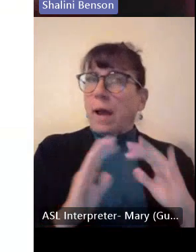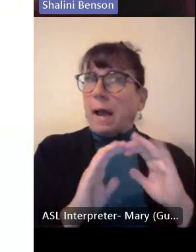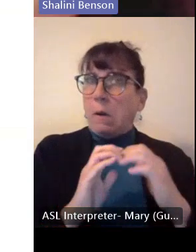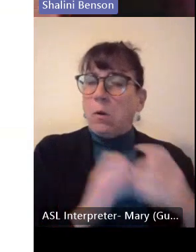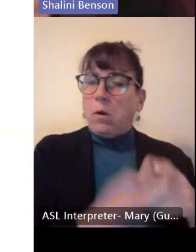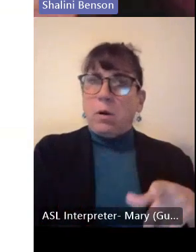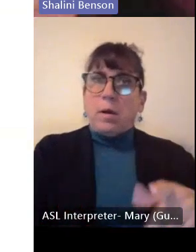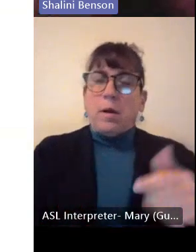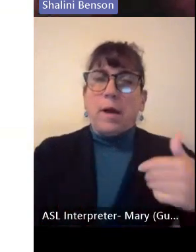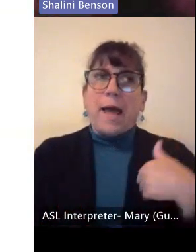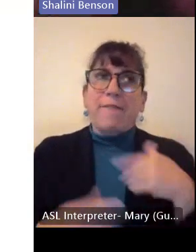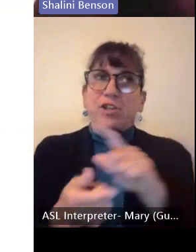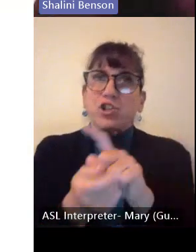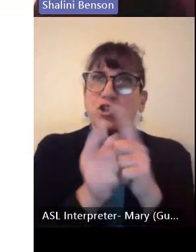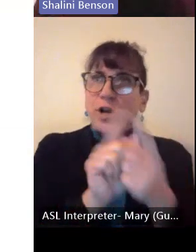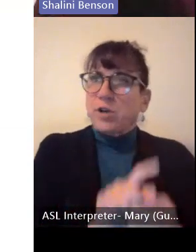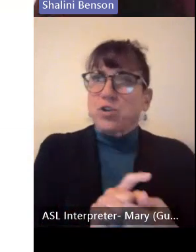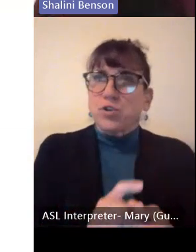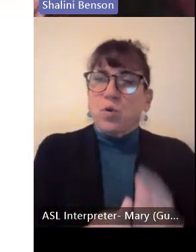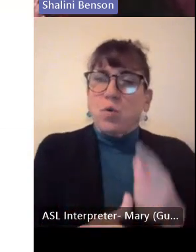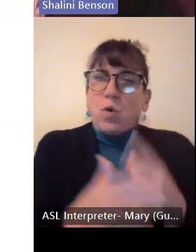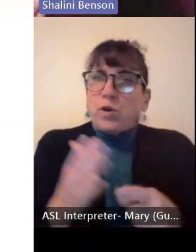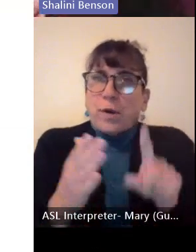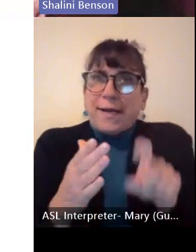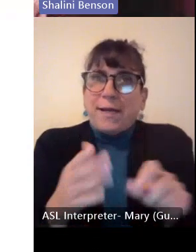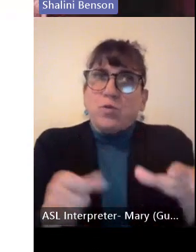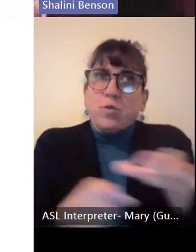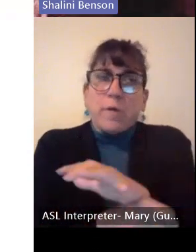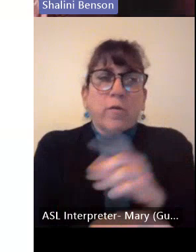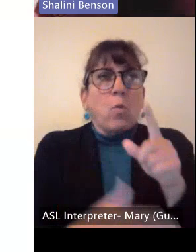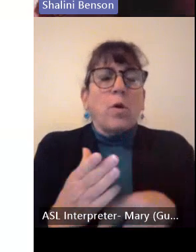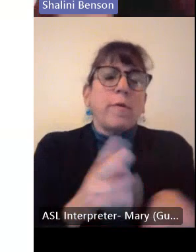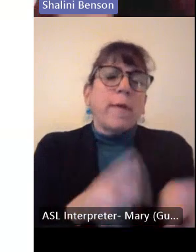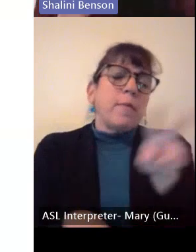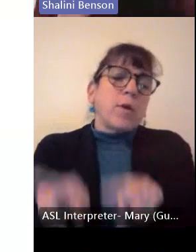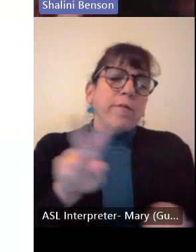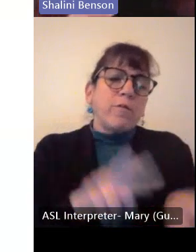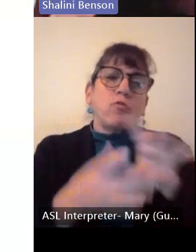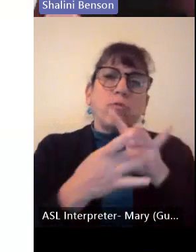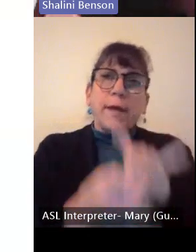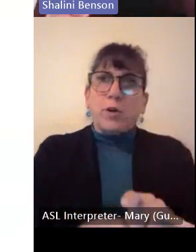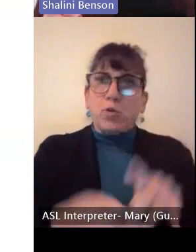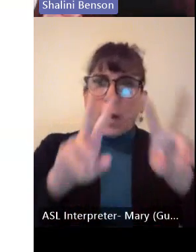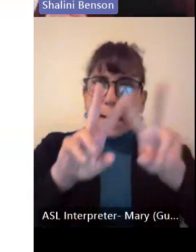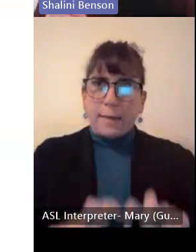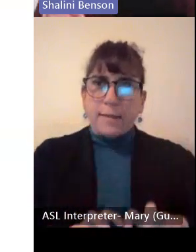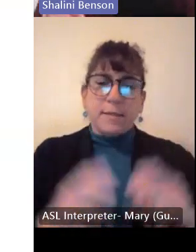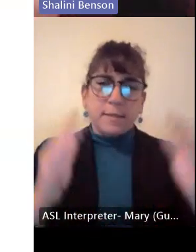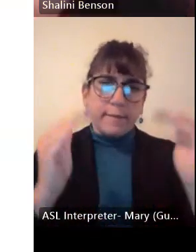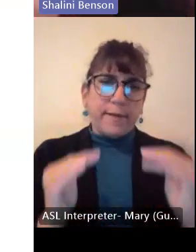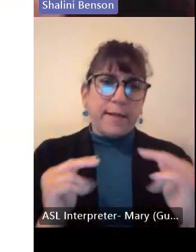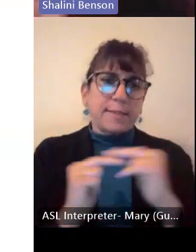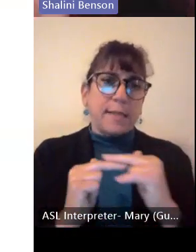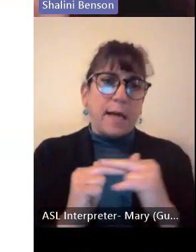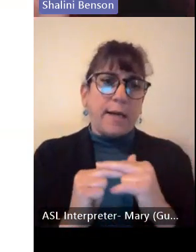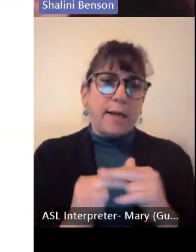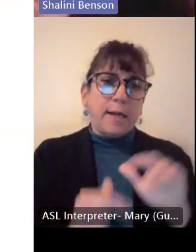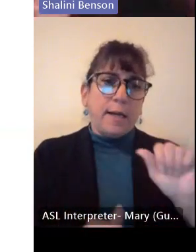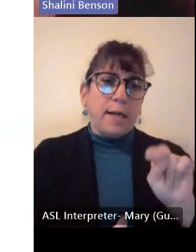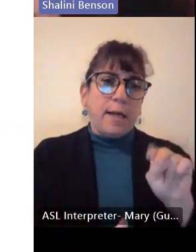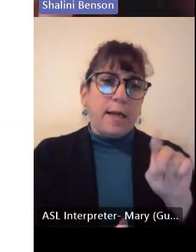change, what basis do I need to cover? What are they looking for in terms of analysis? You can do the next slide, Andy.